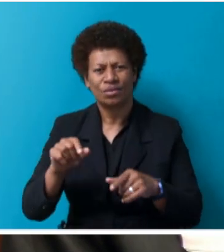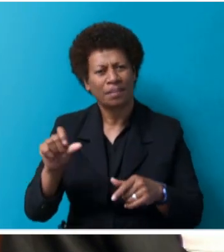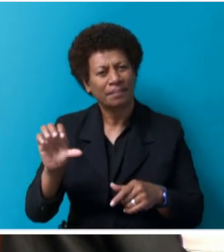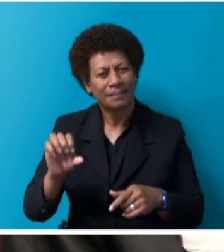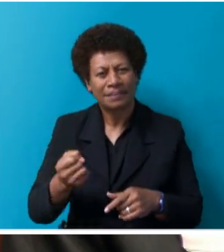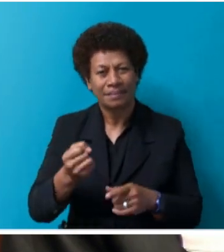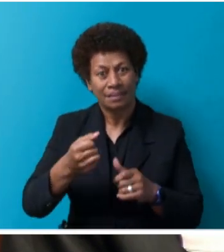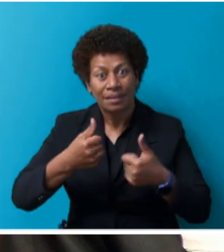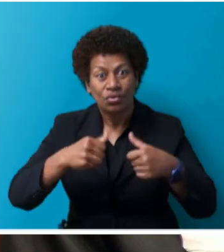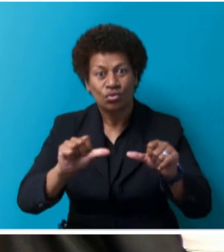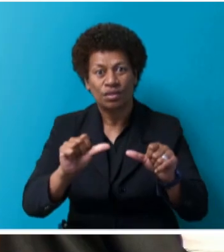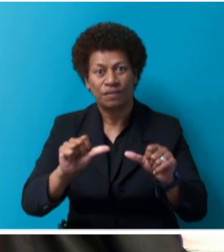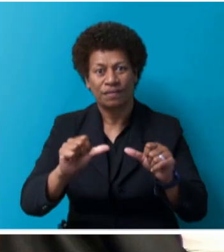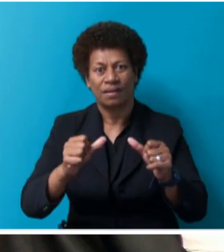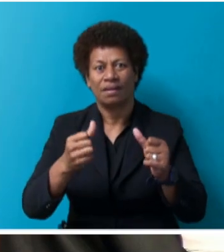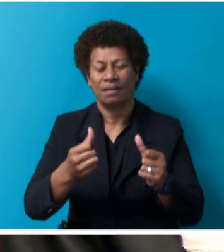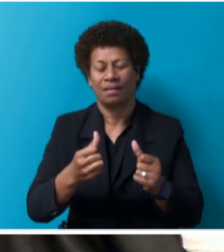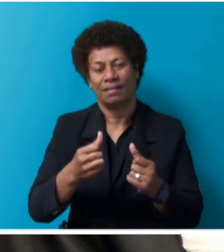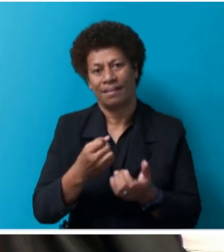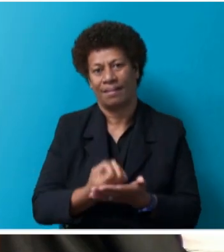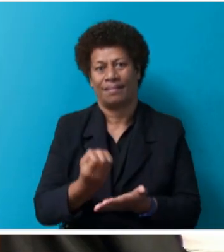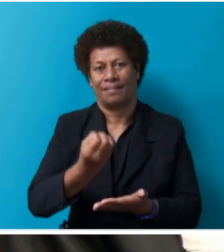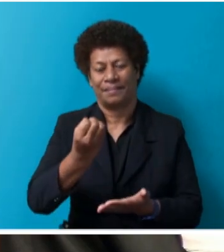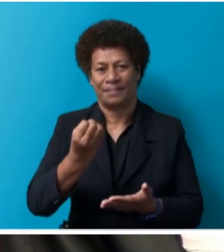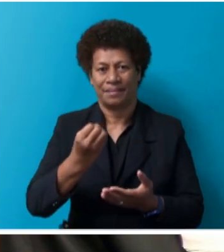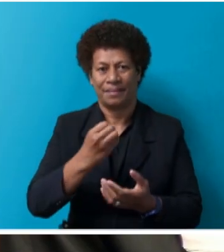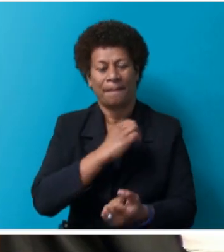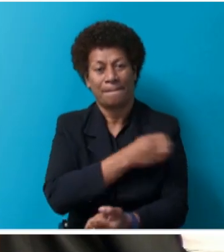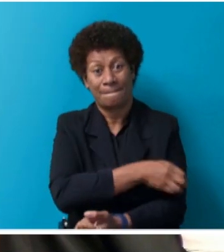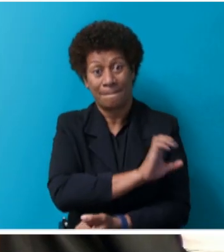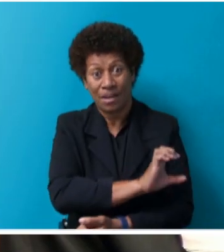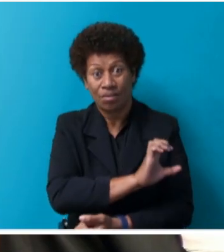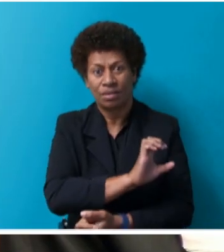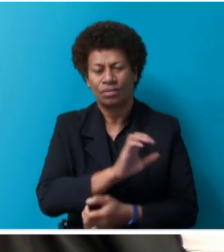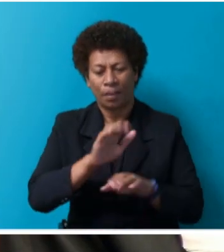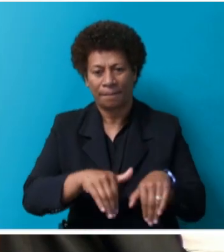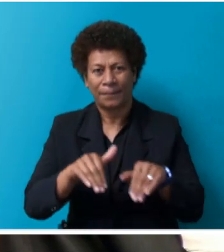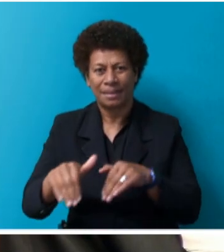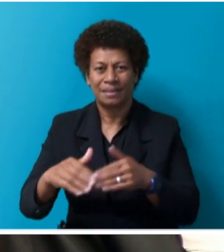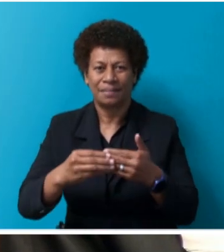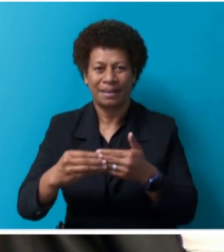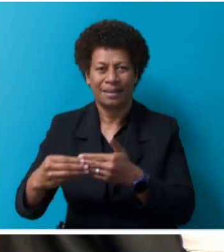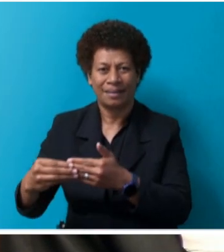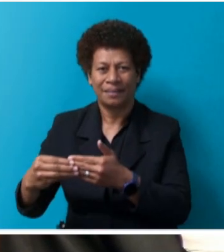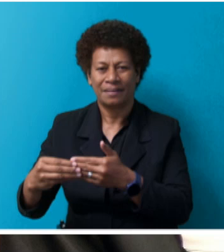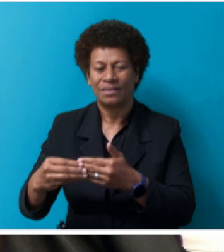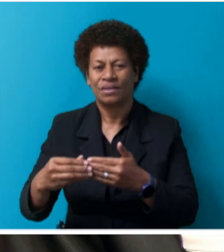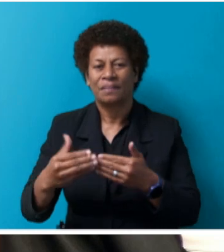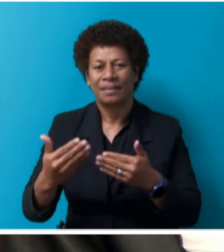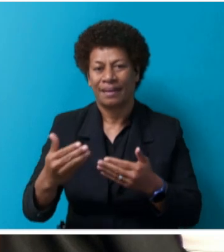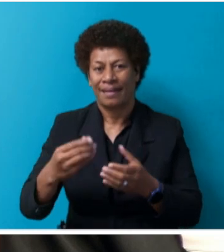achieve full and equitable economic empowerment through greater participation, leadership, agency, access